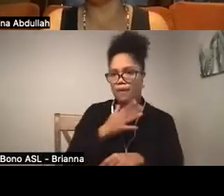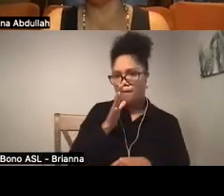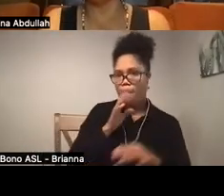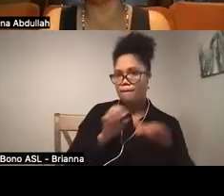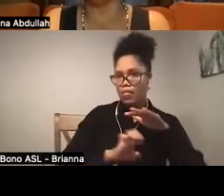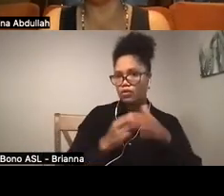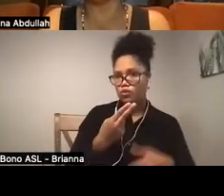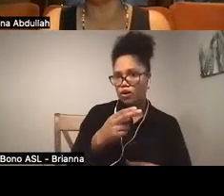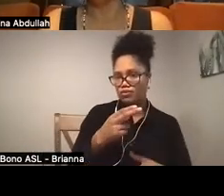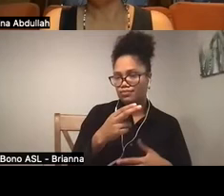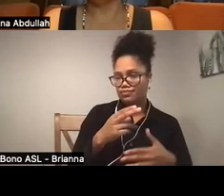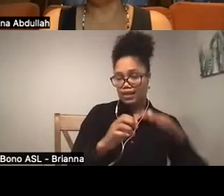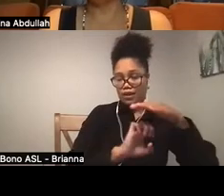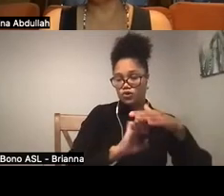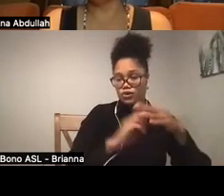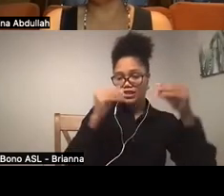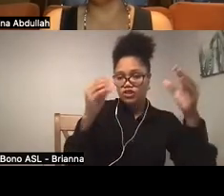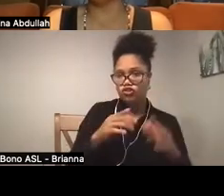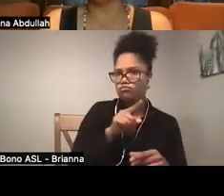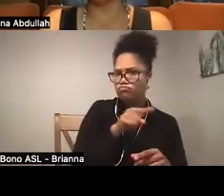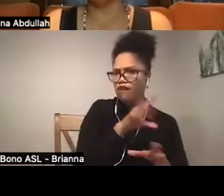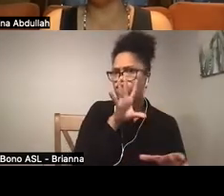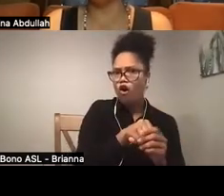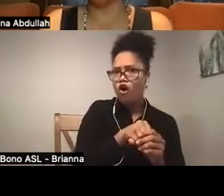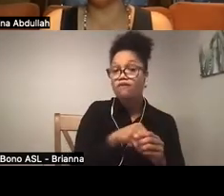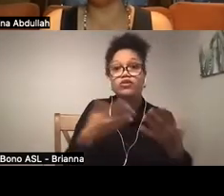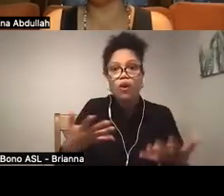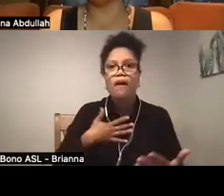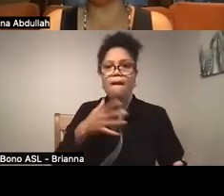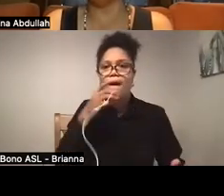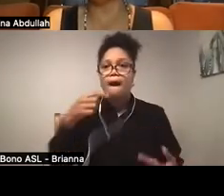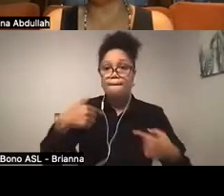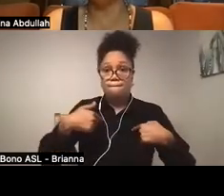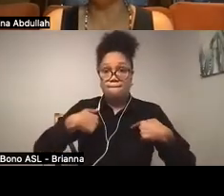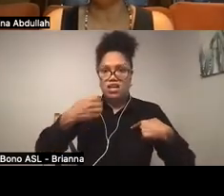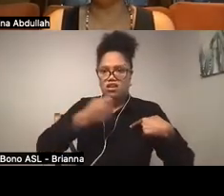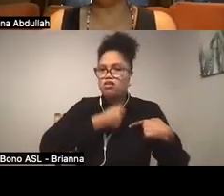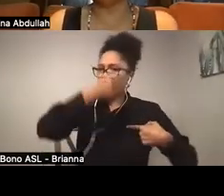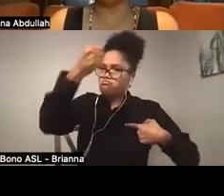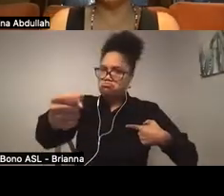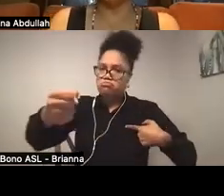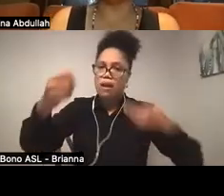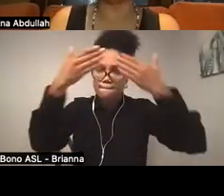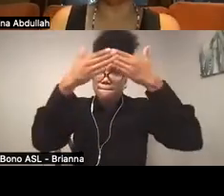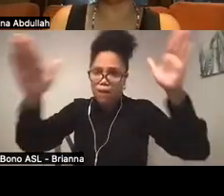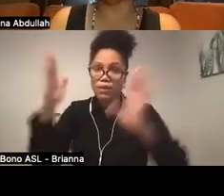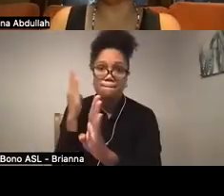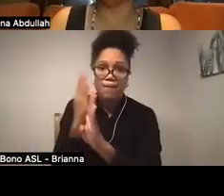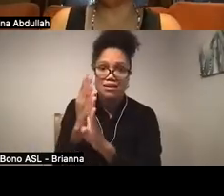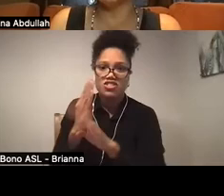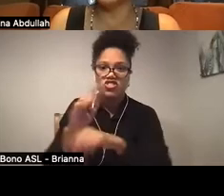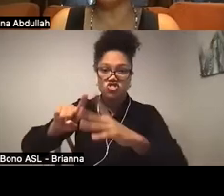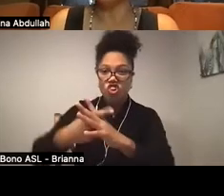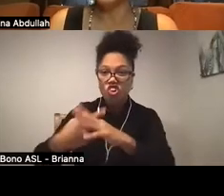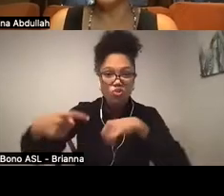very involved mother, put me on a school bus on a public bus starting at 5:30 in